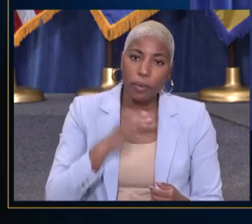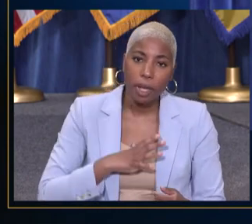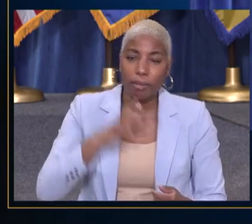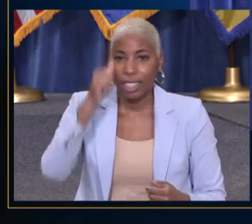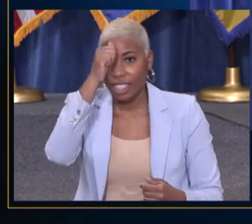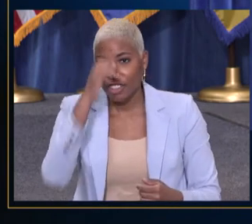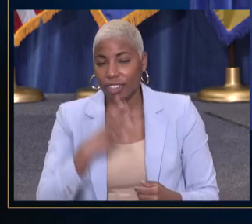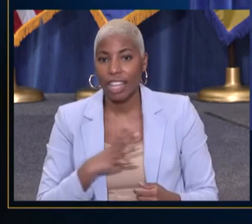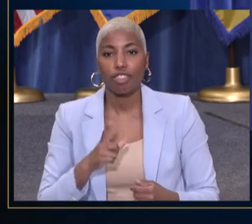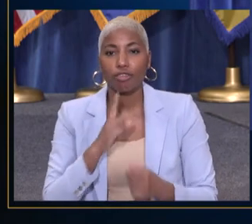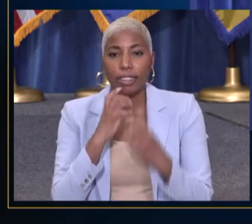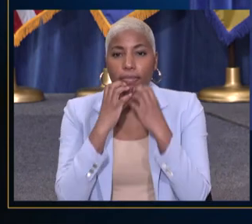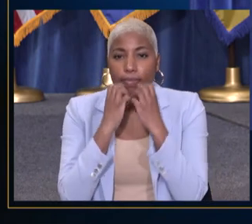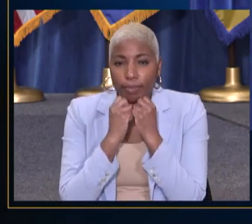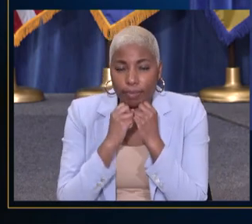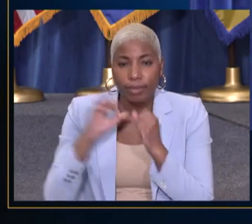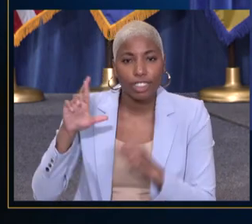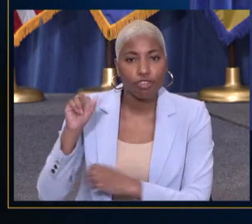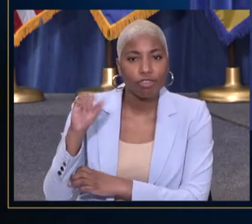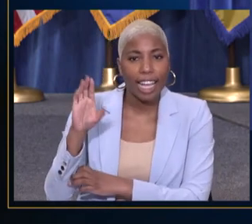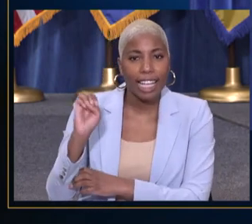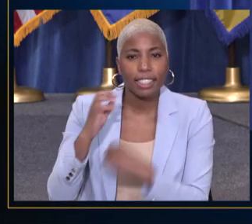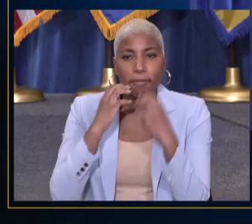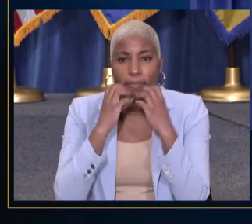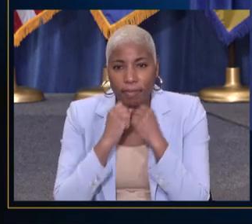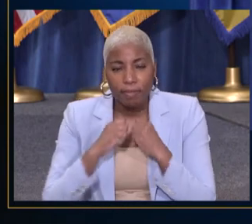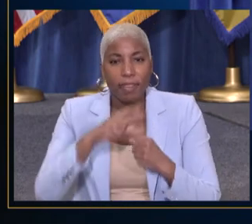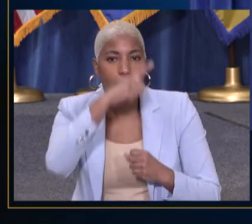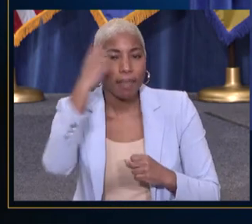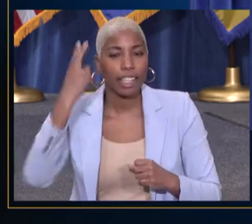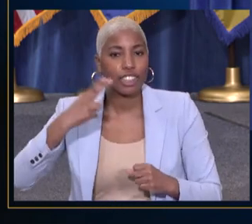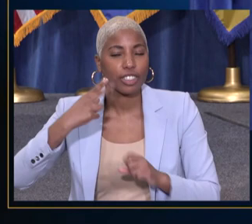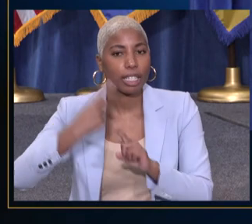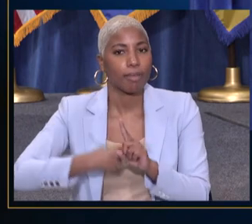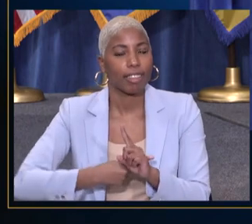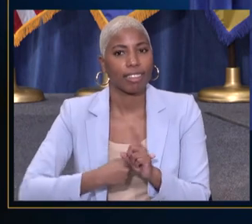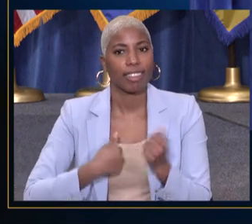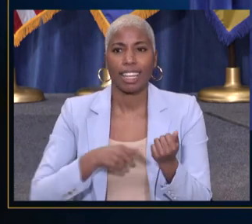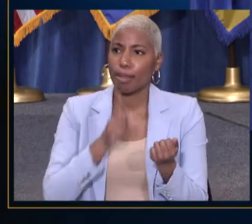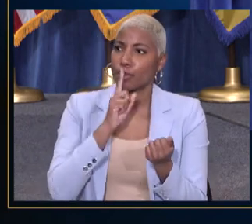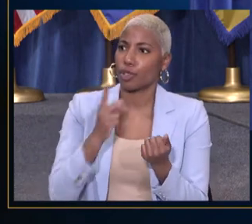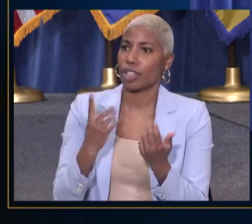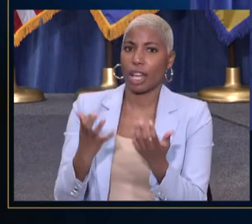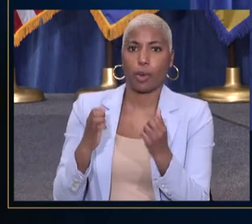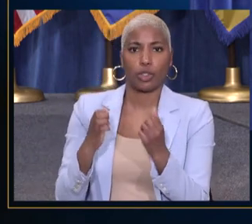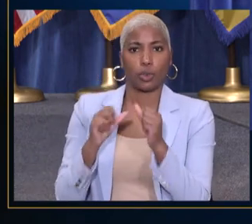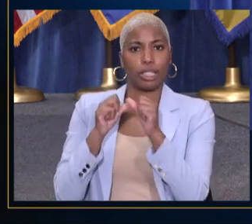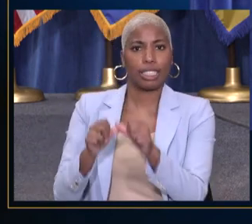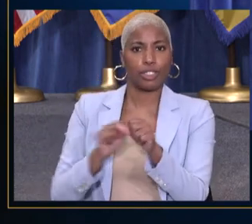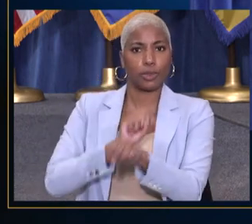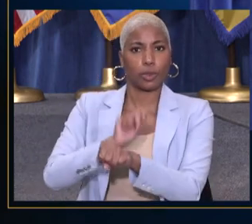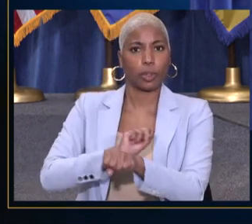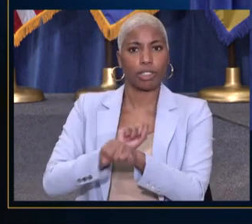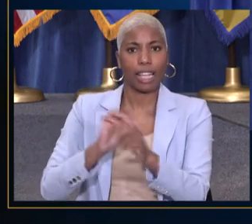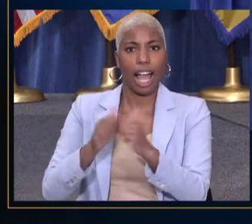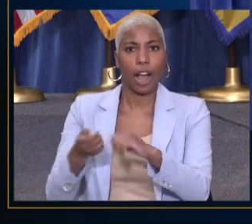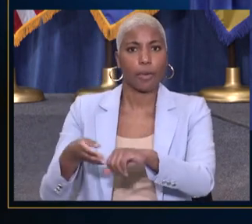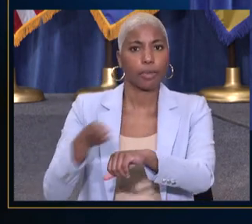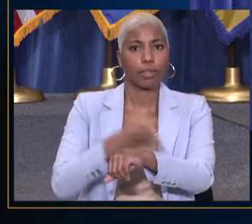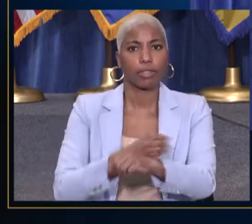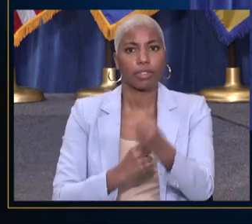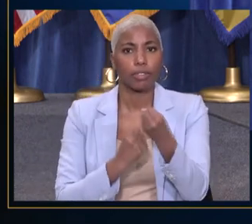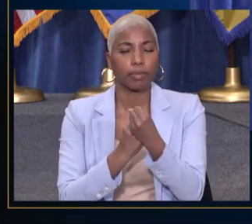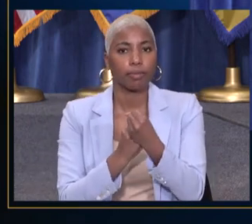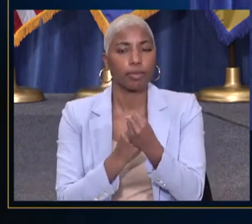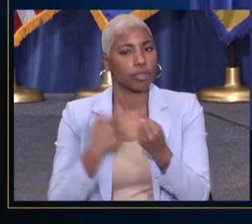pride in this month and in their race. They heard from us, and I'm sure they want to do more, right? And we have to do more,